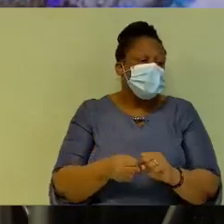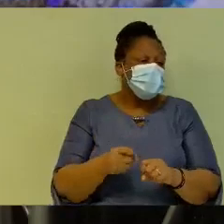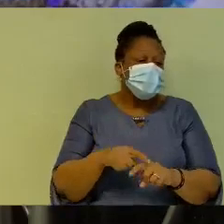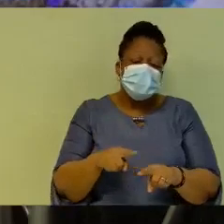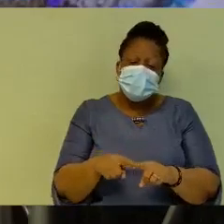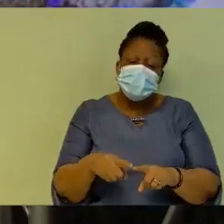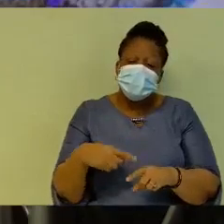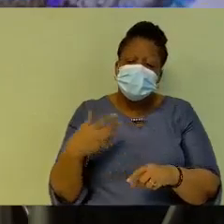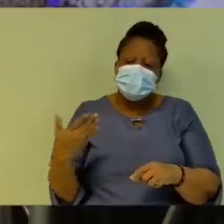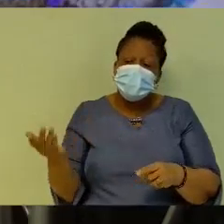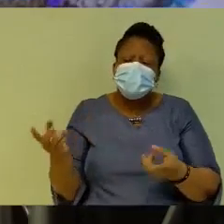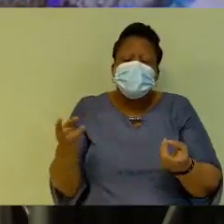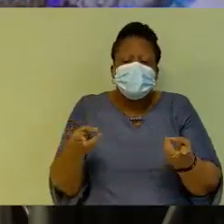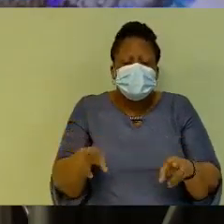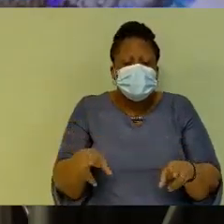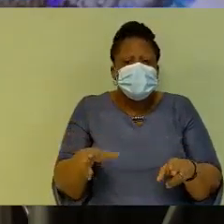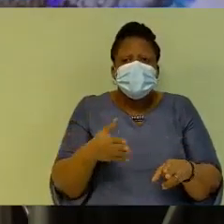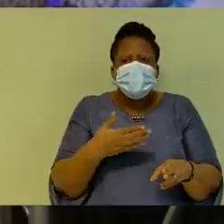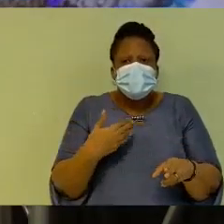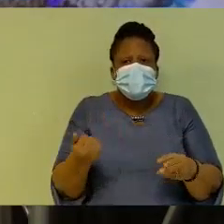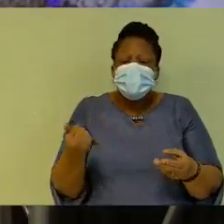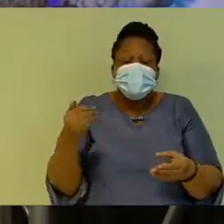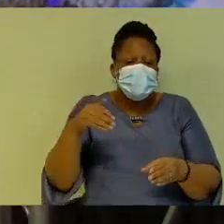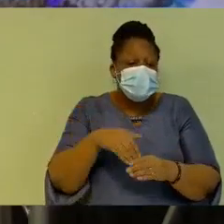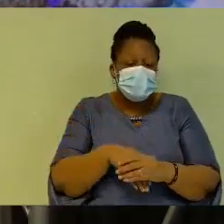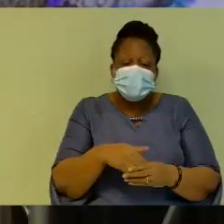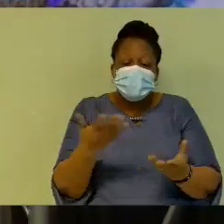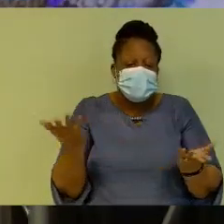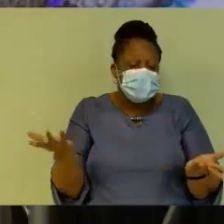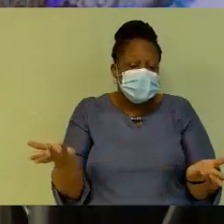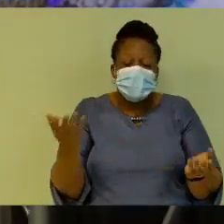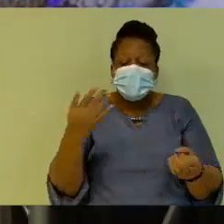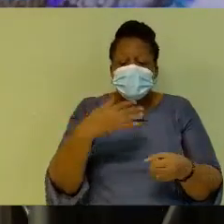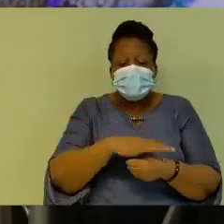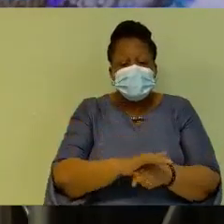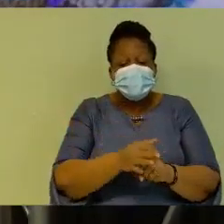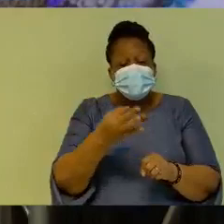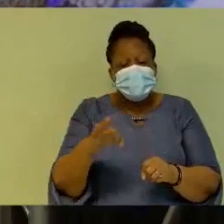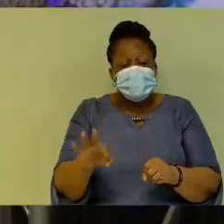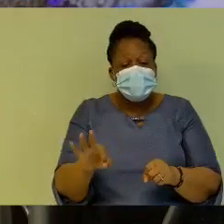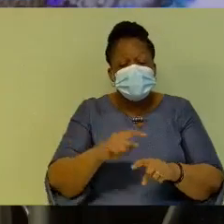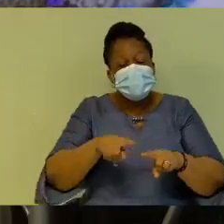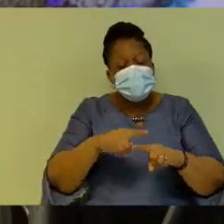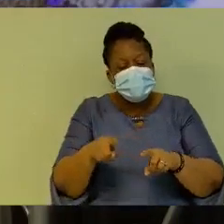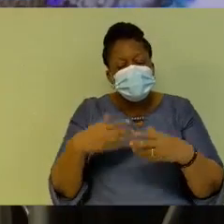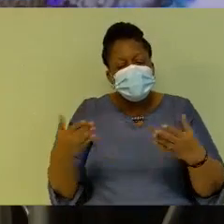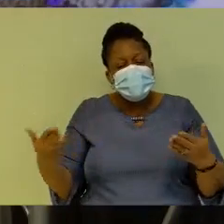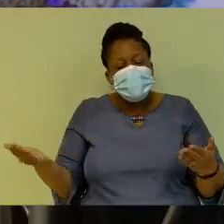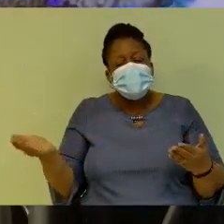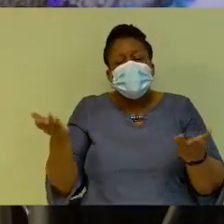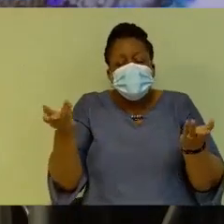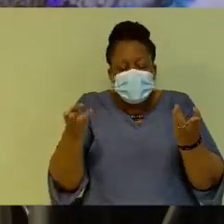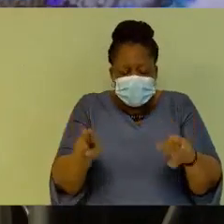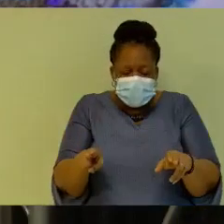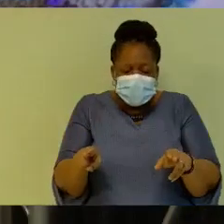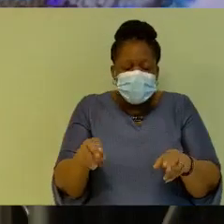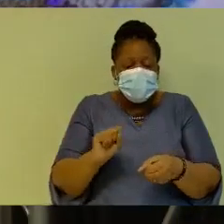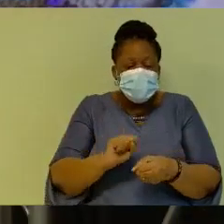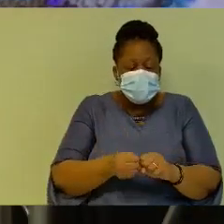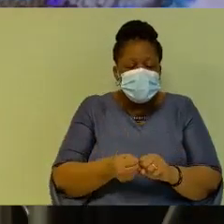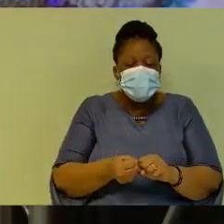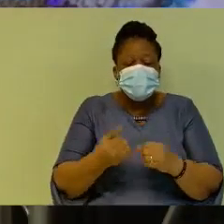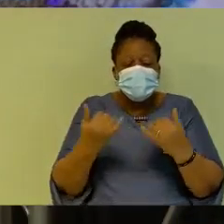for that. Then we add to that the fact that the country would have gone into pandemic preparation mode, where priority would have been given